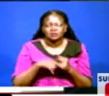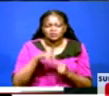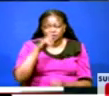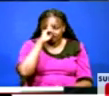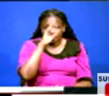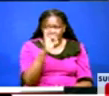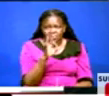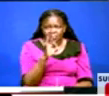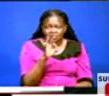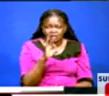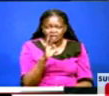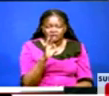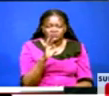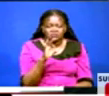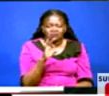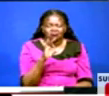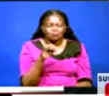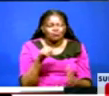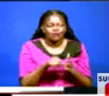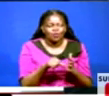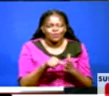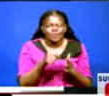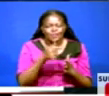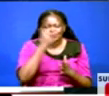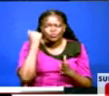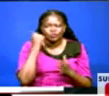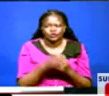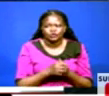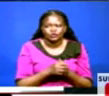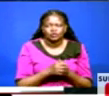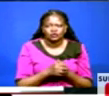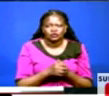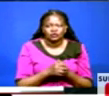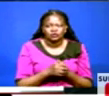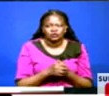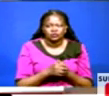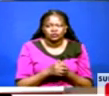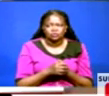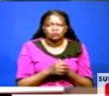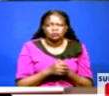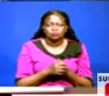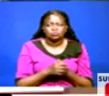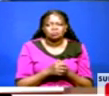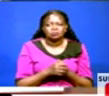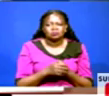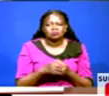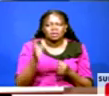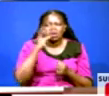distress because of climate change and depressed rains.